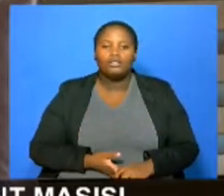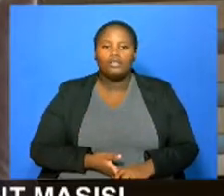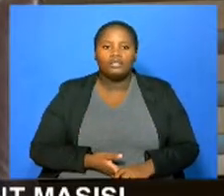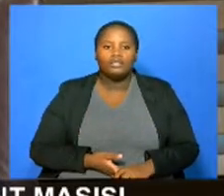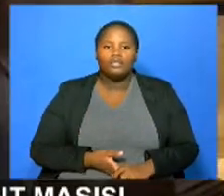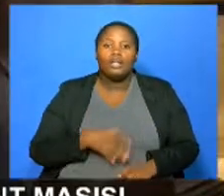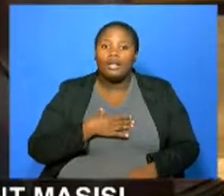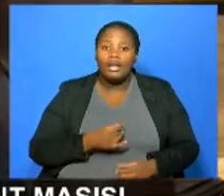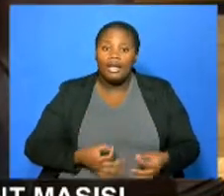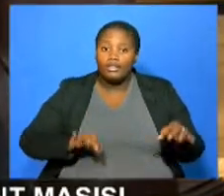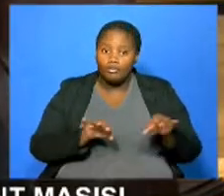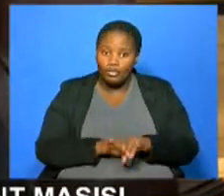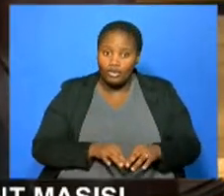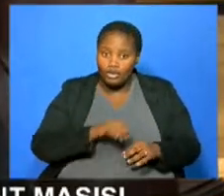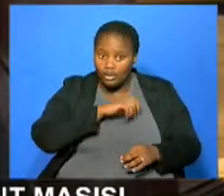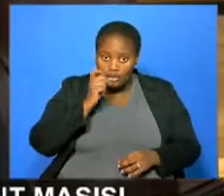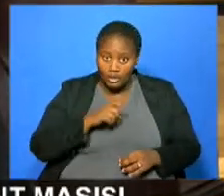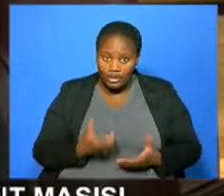as it should.